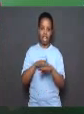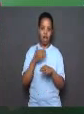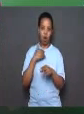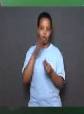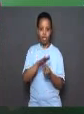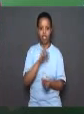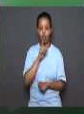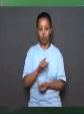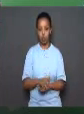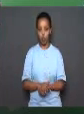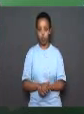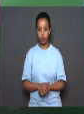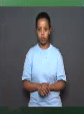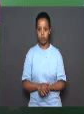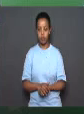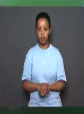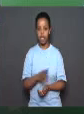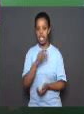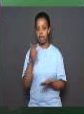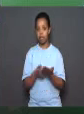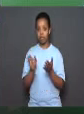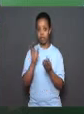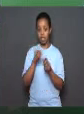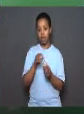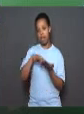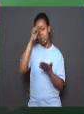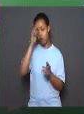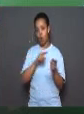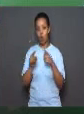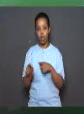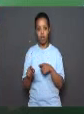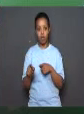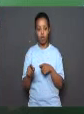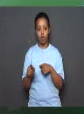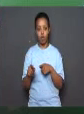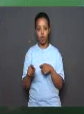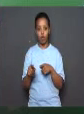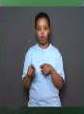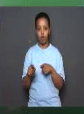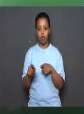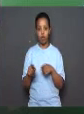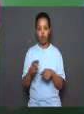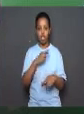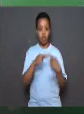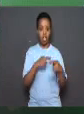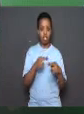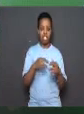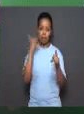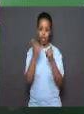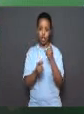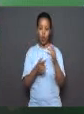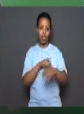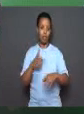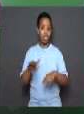activity. We have learned that when a reaction is at its optimum temperature,